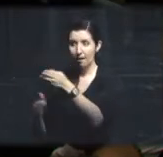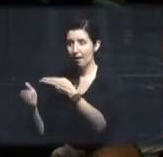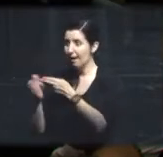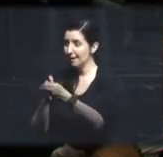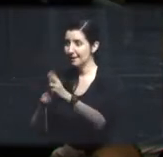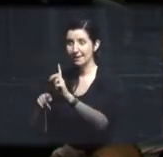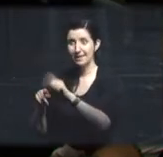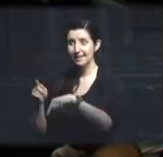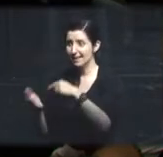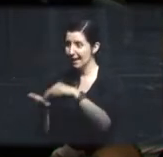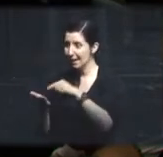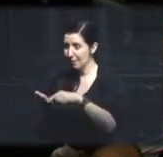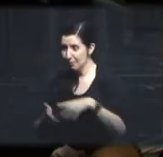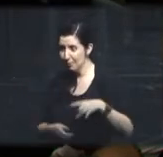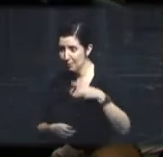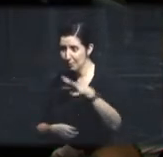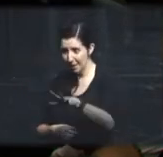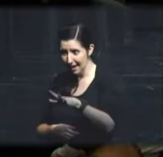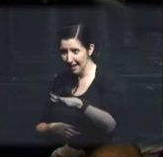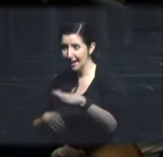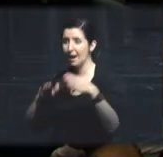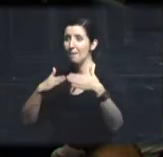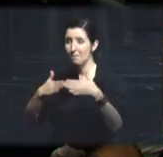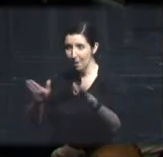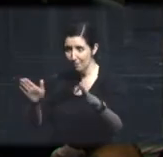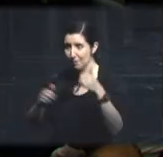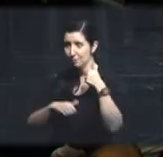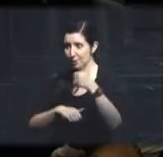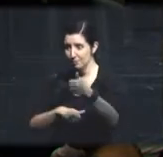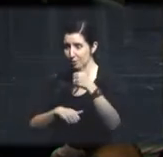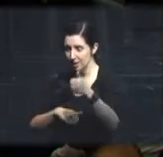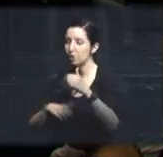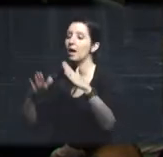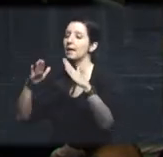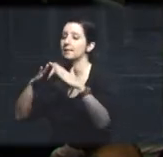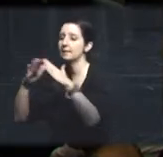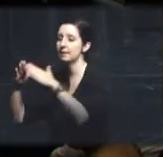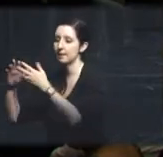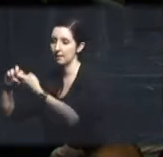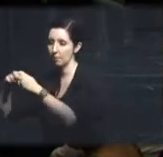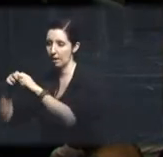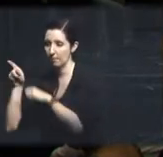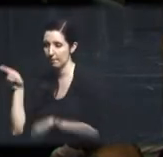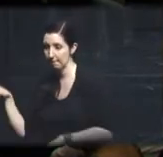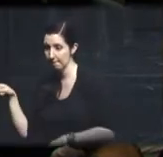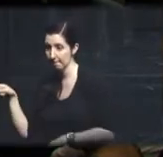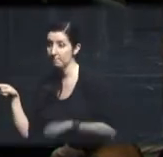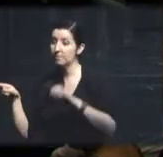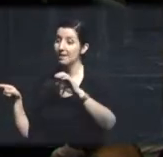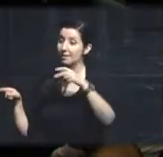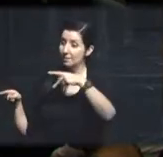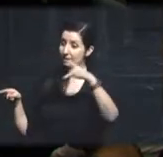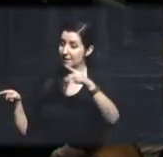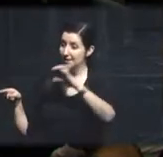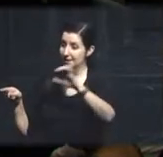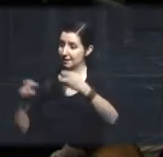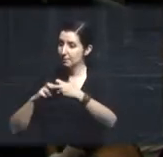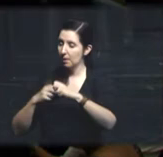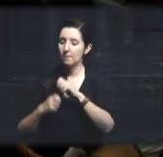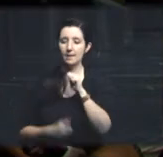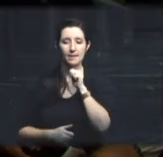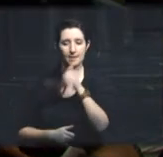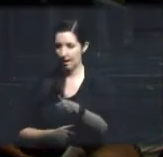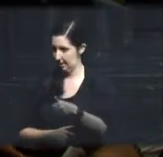transportation. That's a city mission, not a Pikes Peak Community College mission. And we need your buses coming to the Rampart campus. And